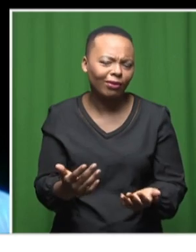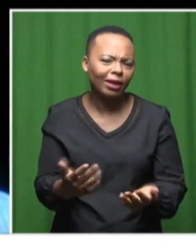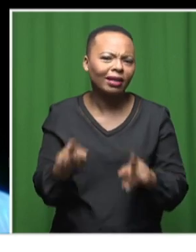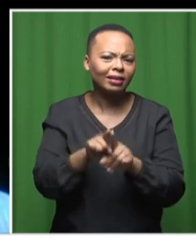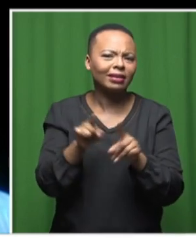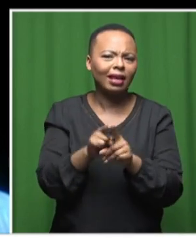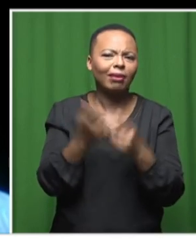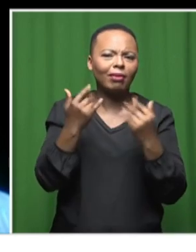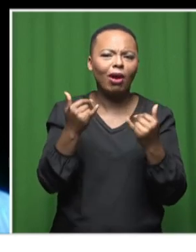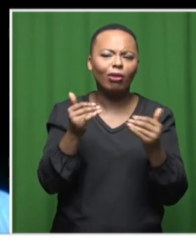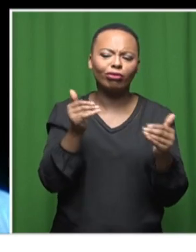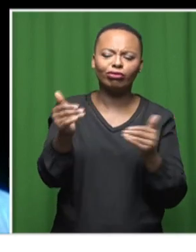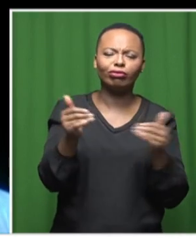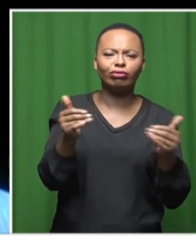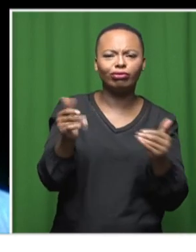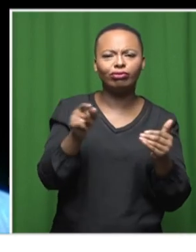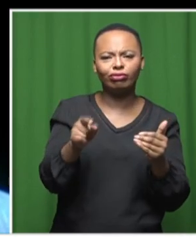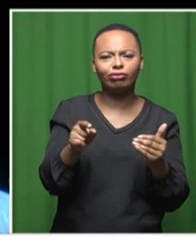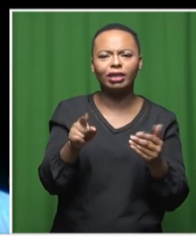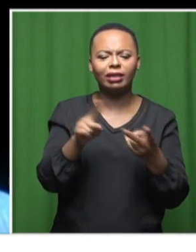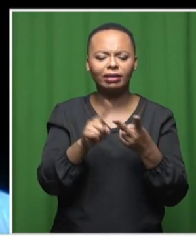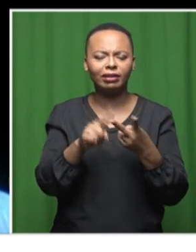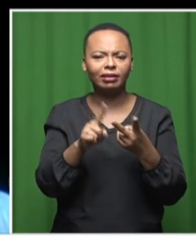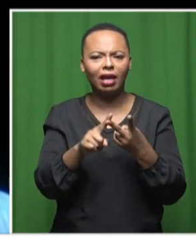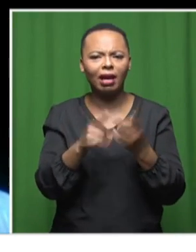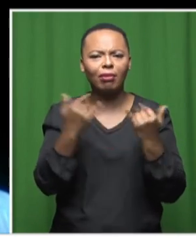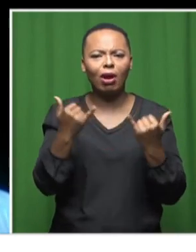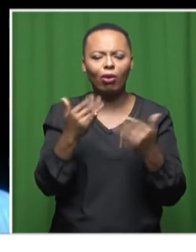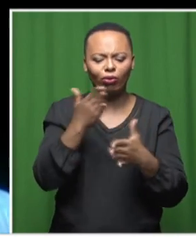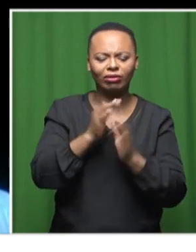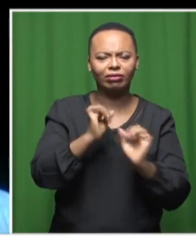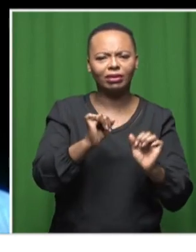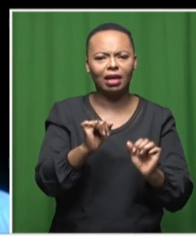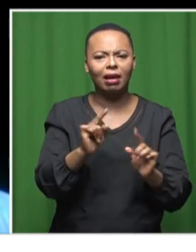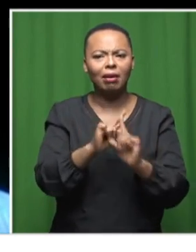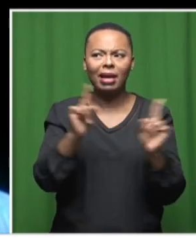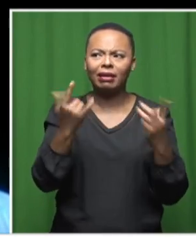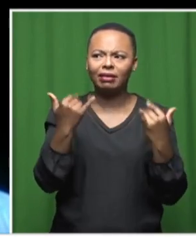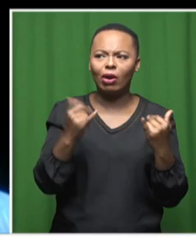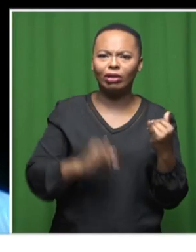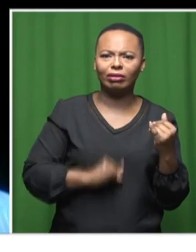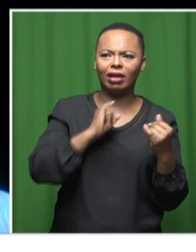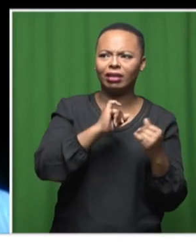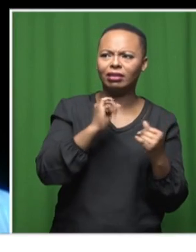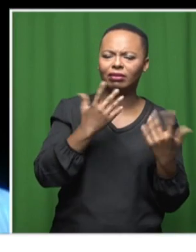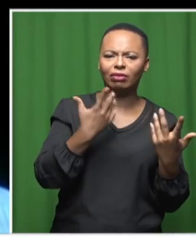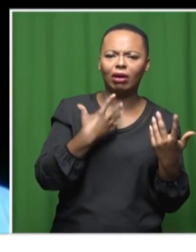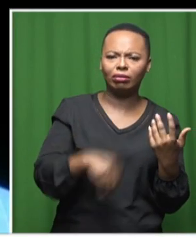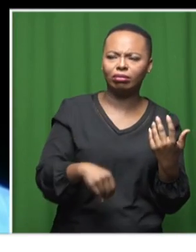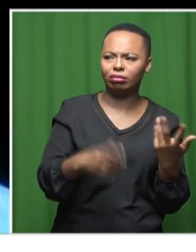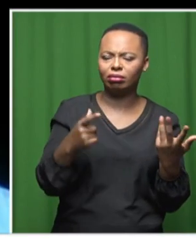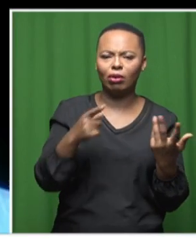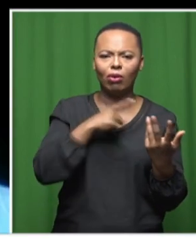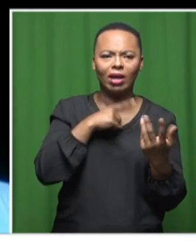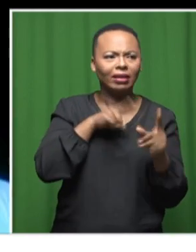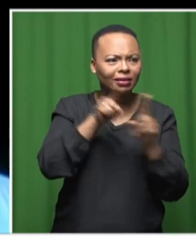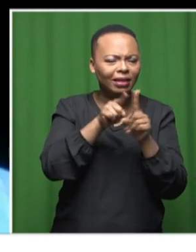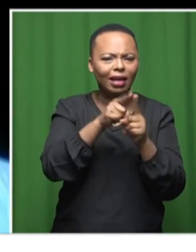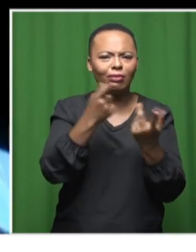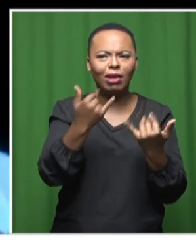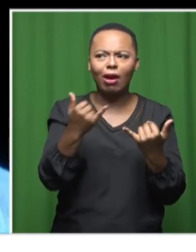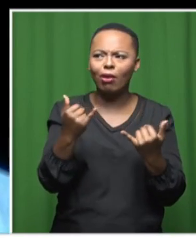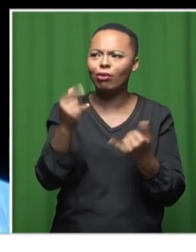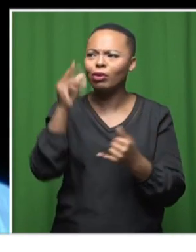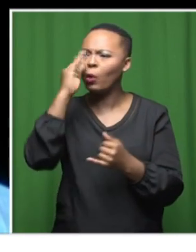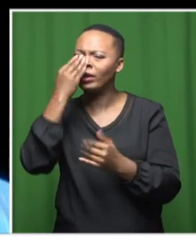the conduct of the police and their integrity, but the fact that they themselves are getting robbed? Yeah, well, I mean, they're getting robbed,